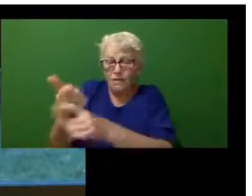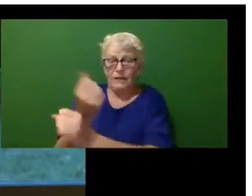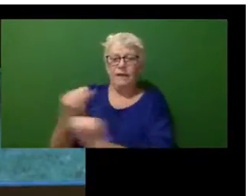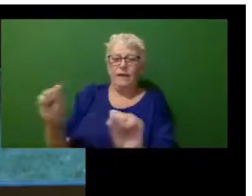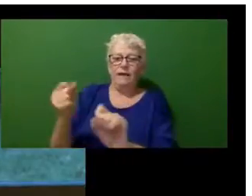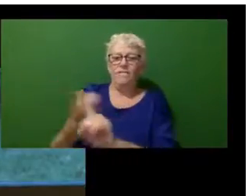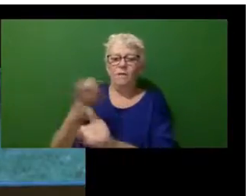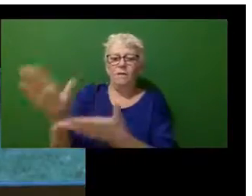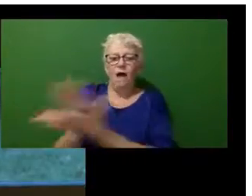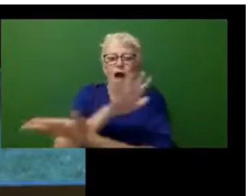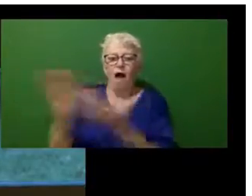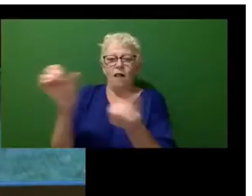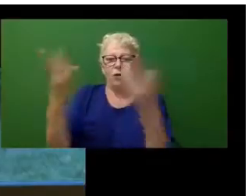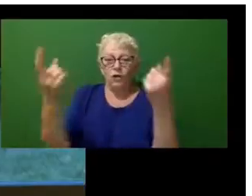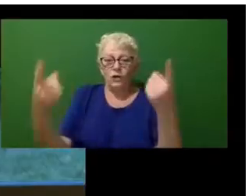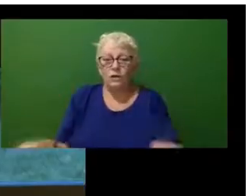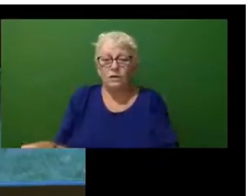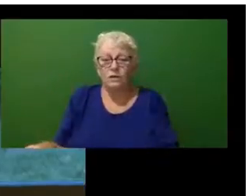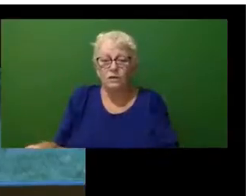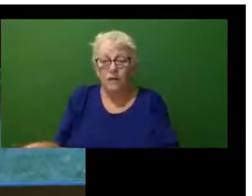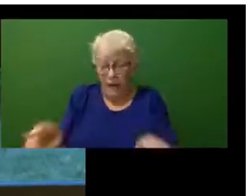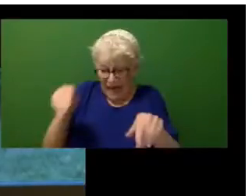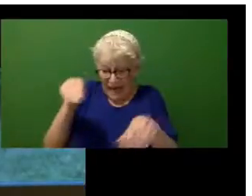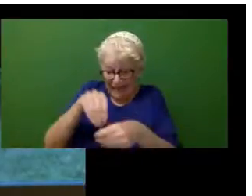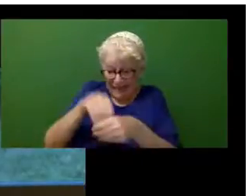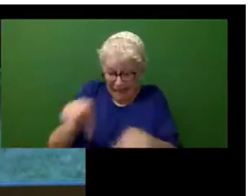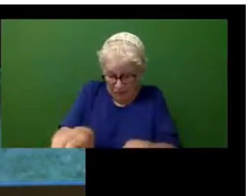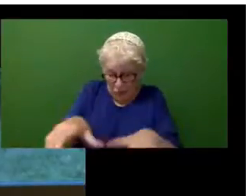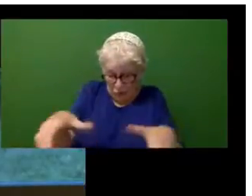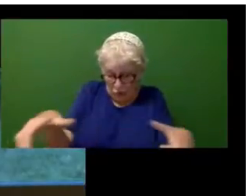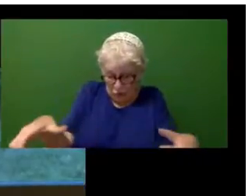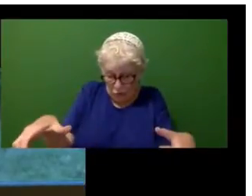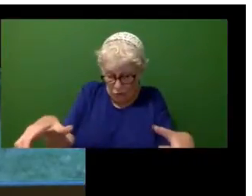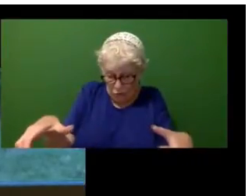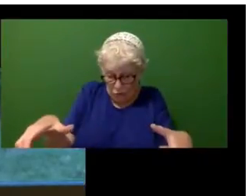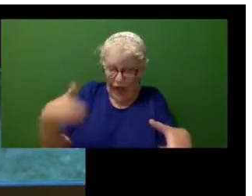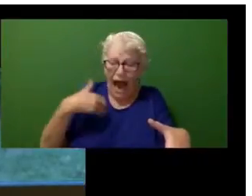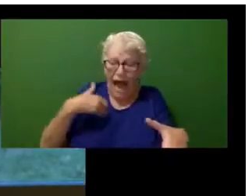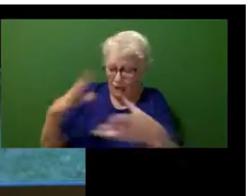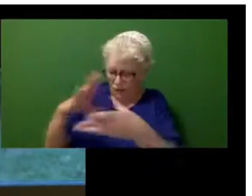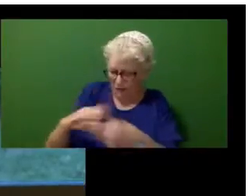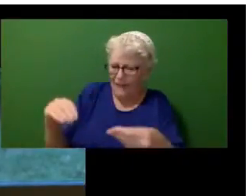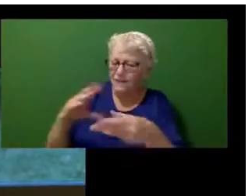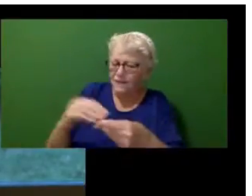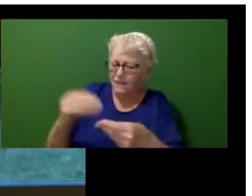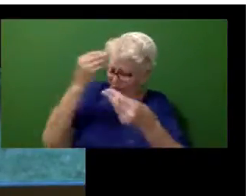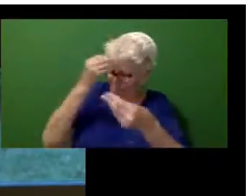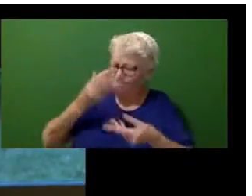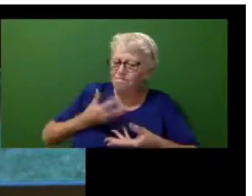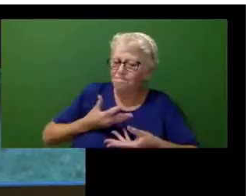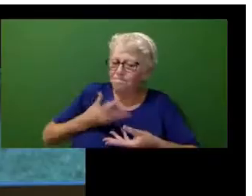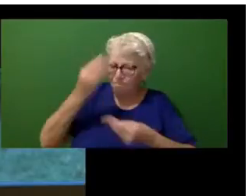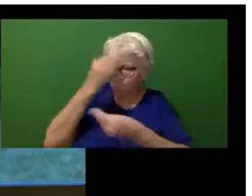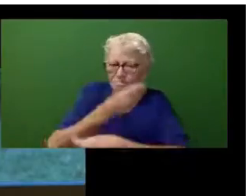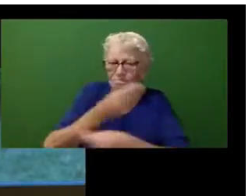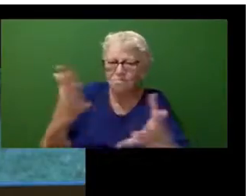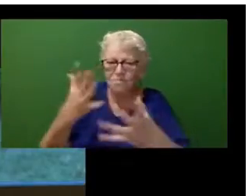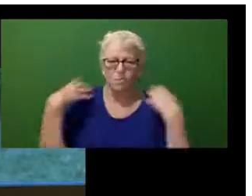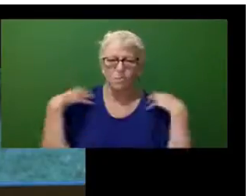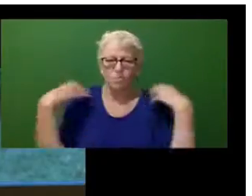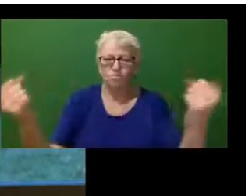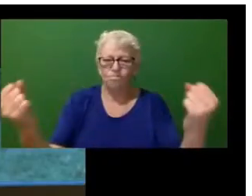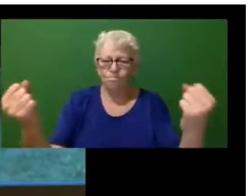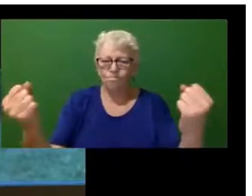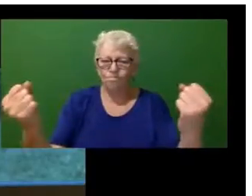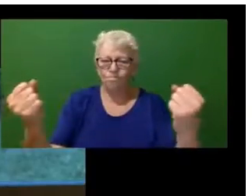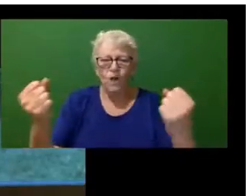scroll, which was rescued from the Holocaust. And the scroll, as well as the story, have messages for us